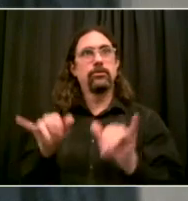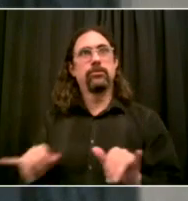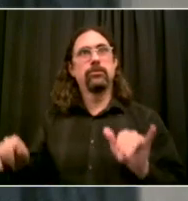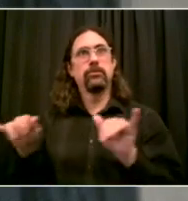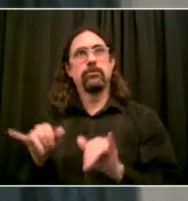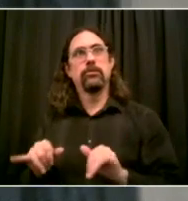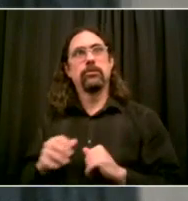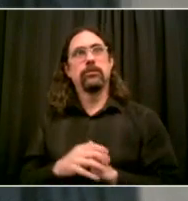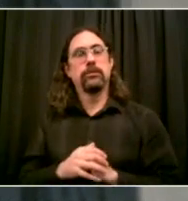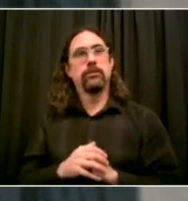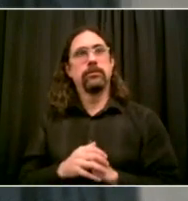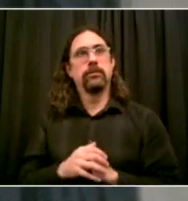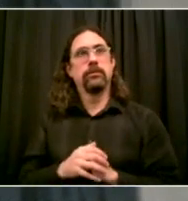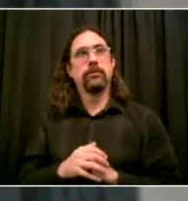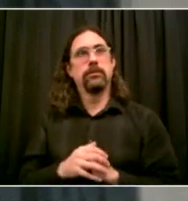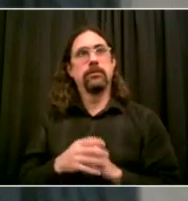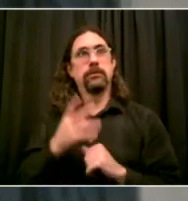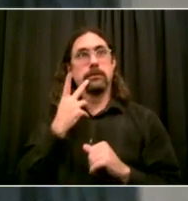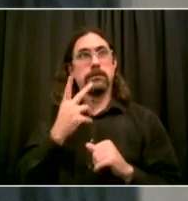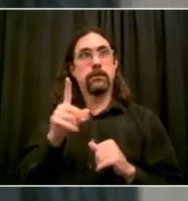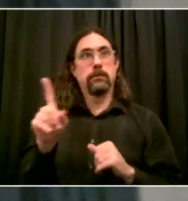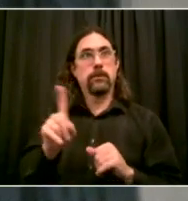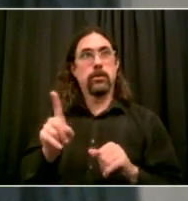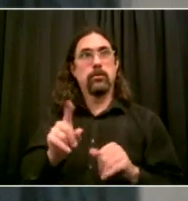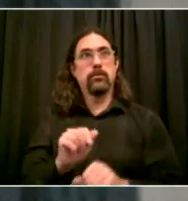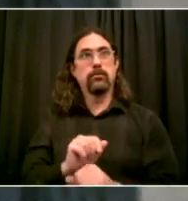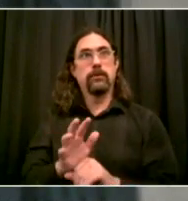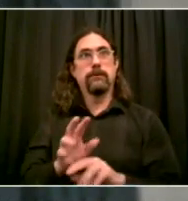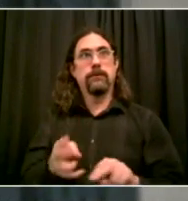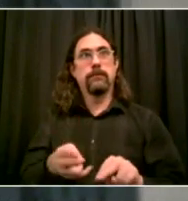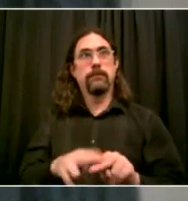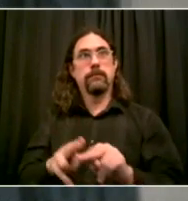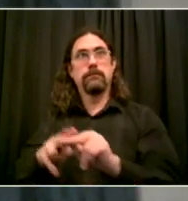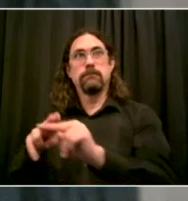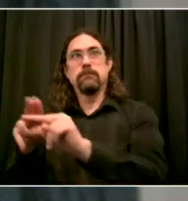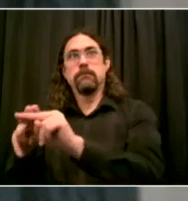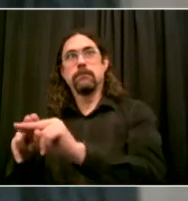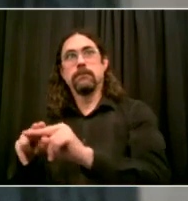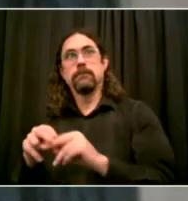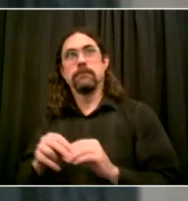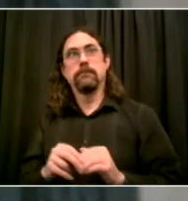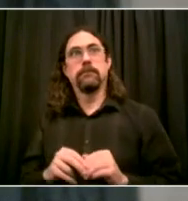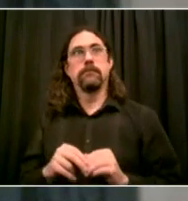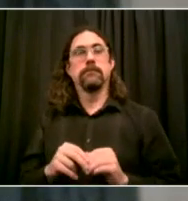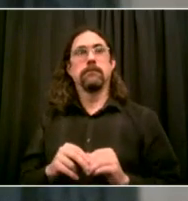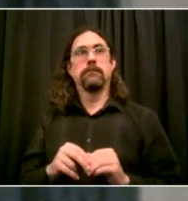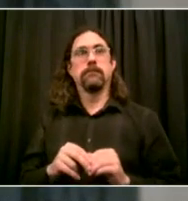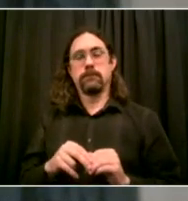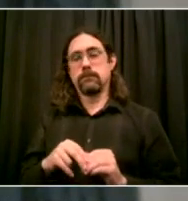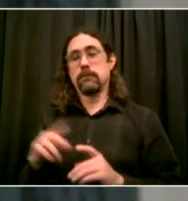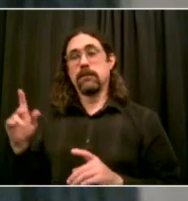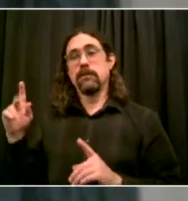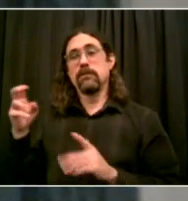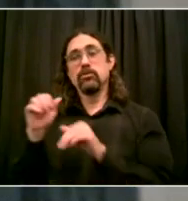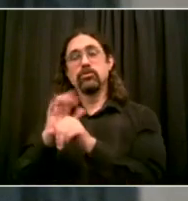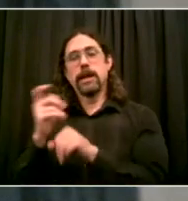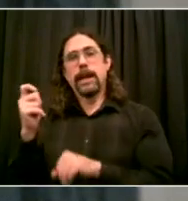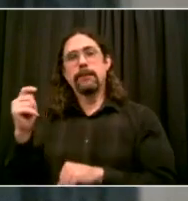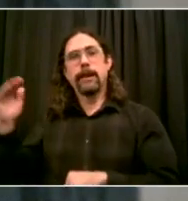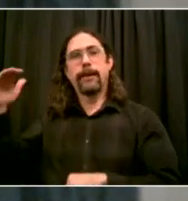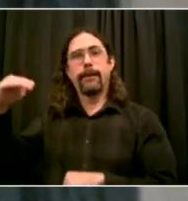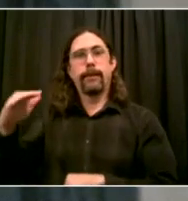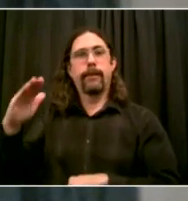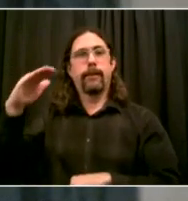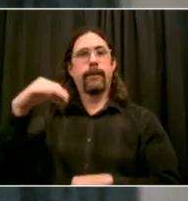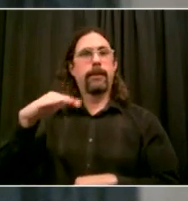than fluctuations in data. And that is something that we have seen in Staten Island over the last few